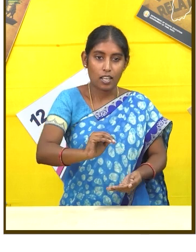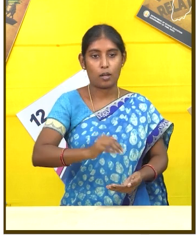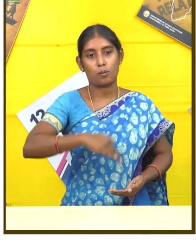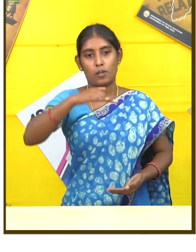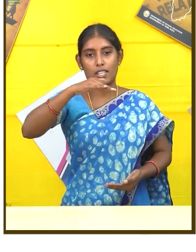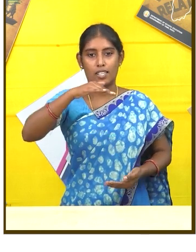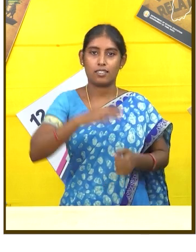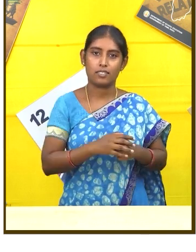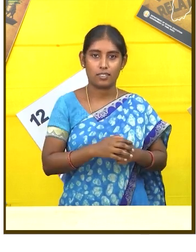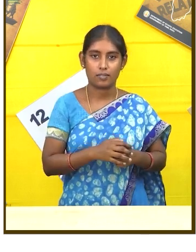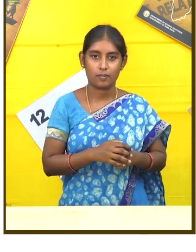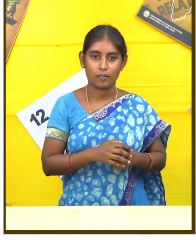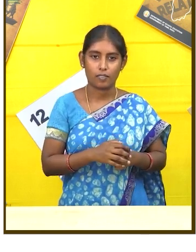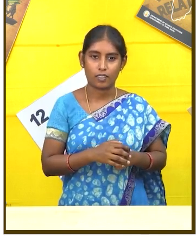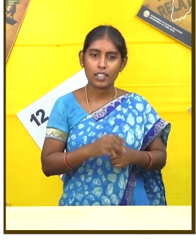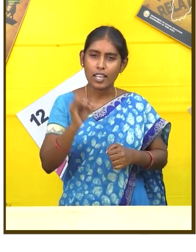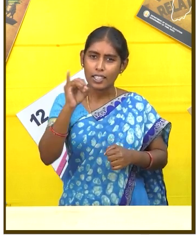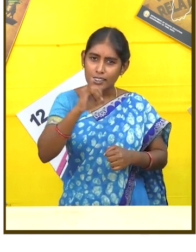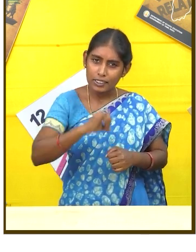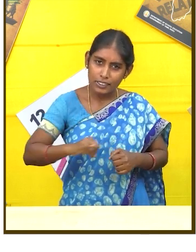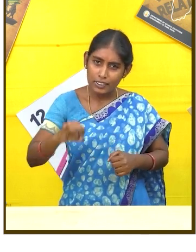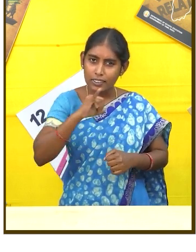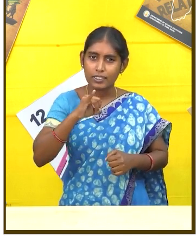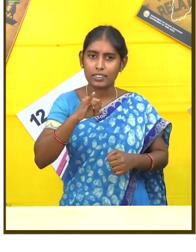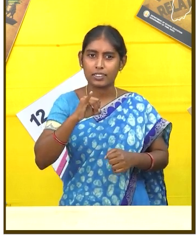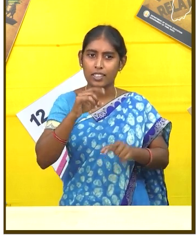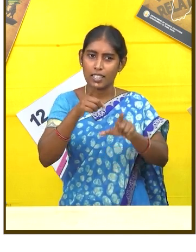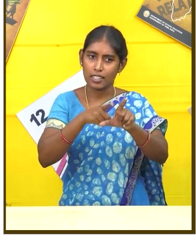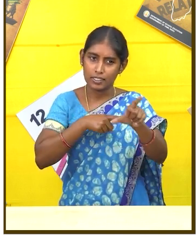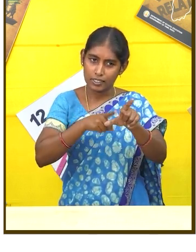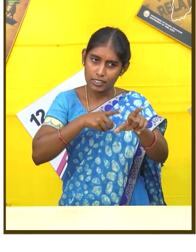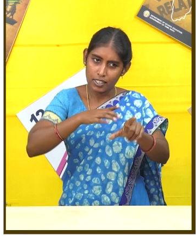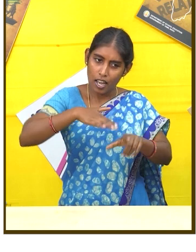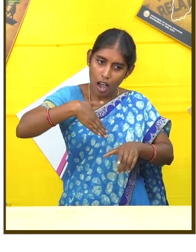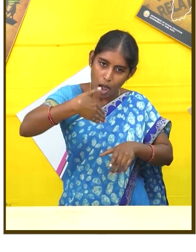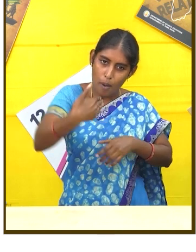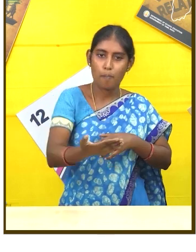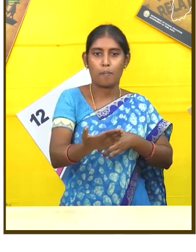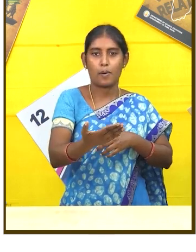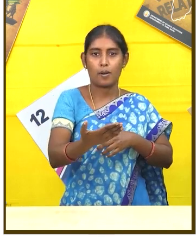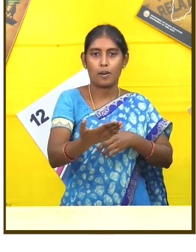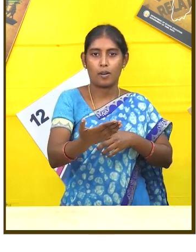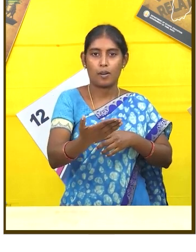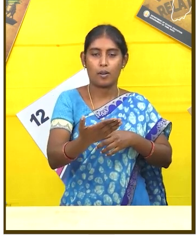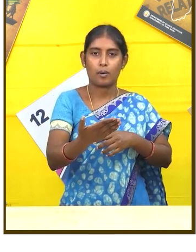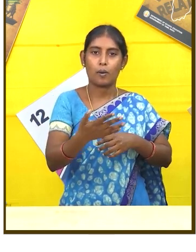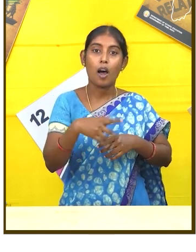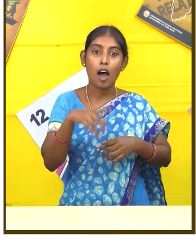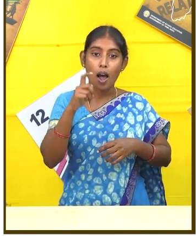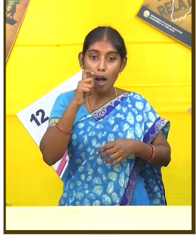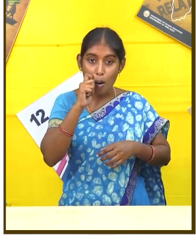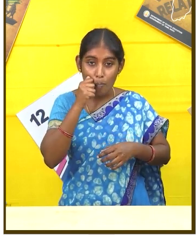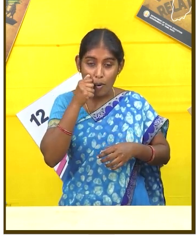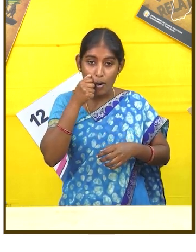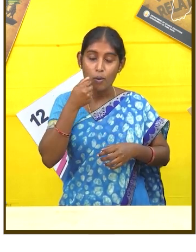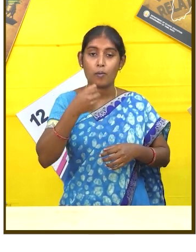6 times his son's age. 6 years hence, it means after 6 years, the age of father will